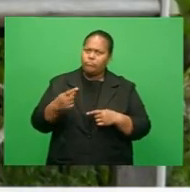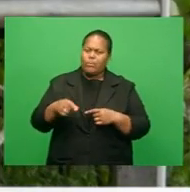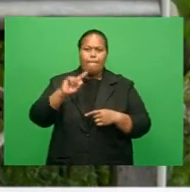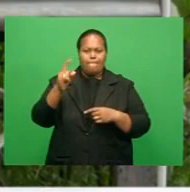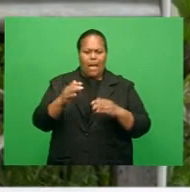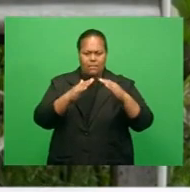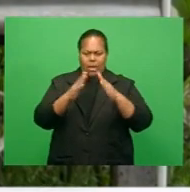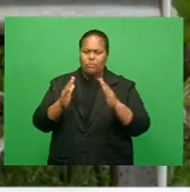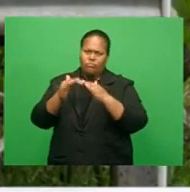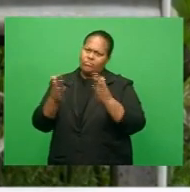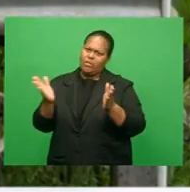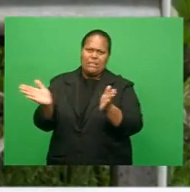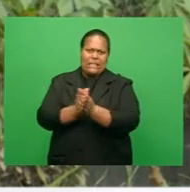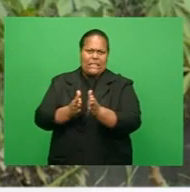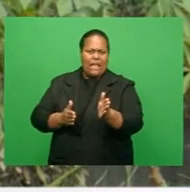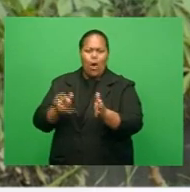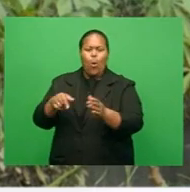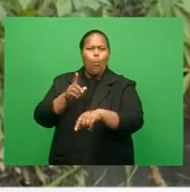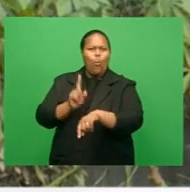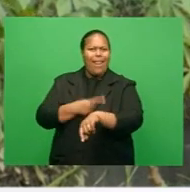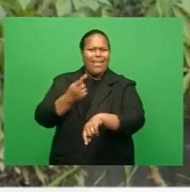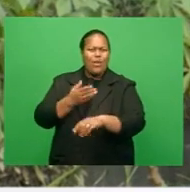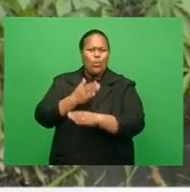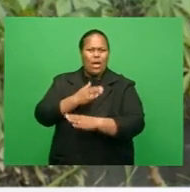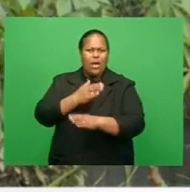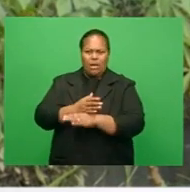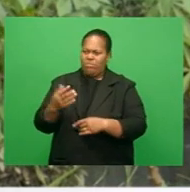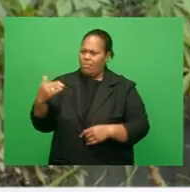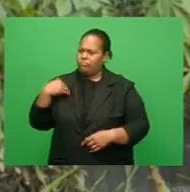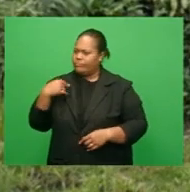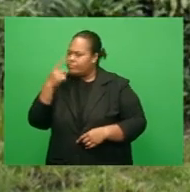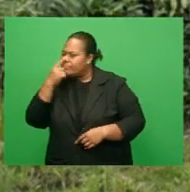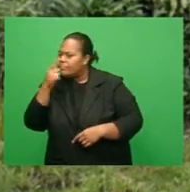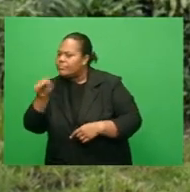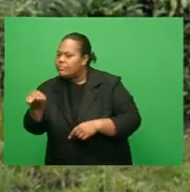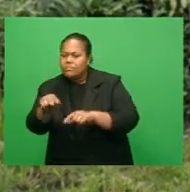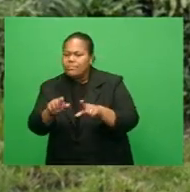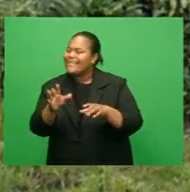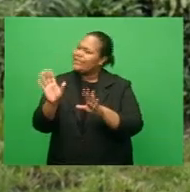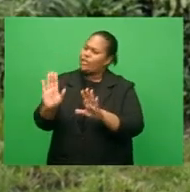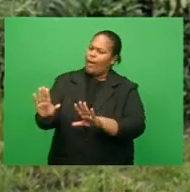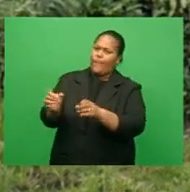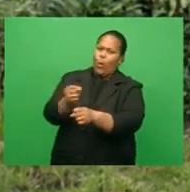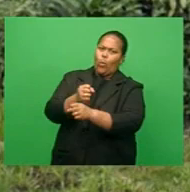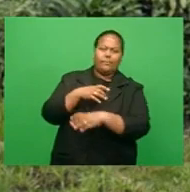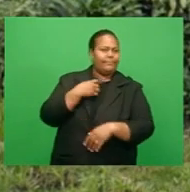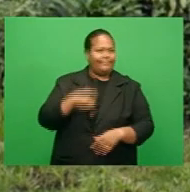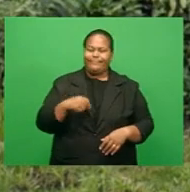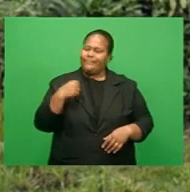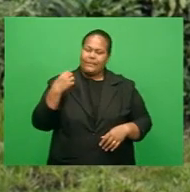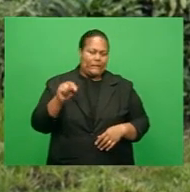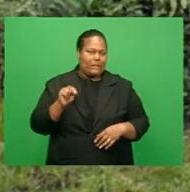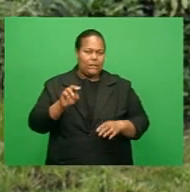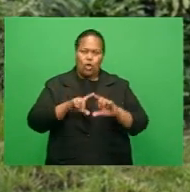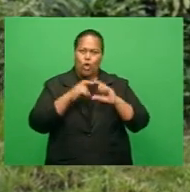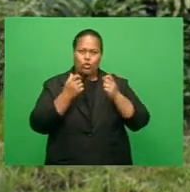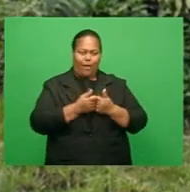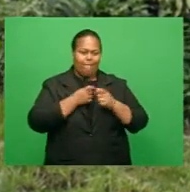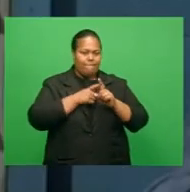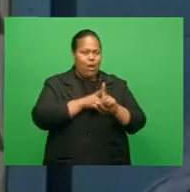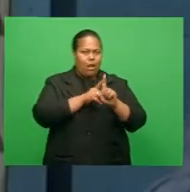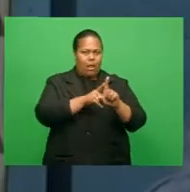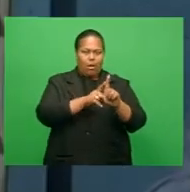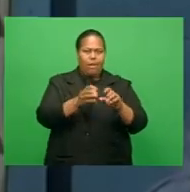by interfering with contractors and objecting to plans. Kumar says processes need to be followed before a settlement is